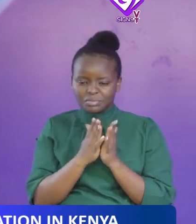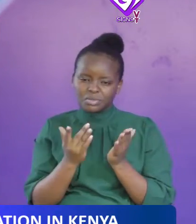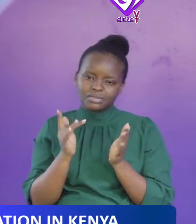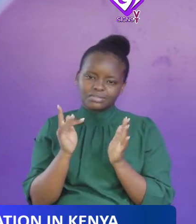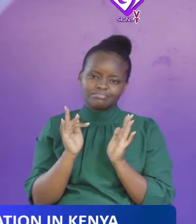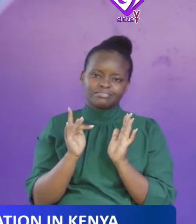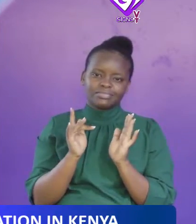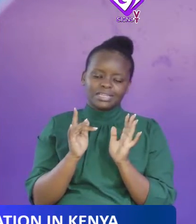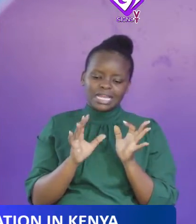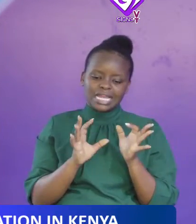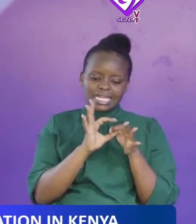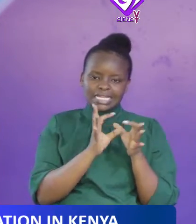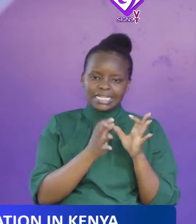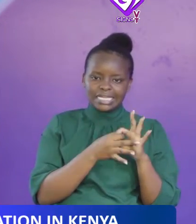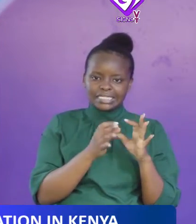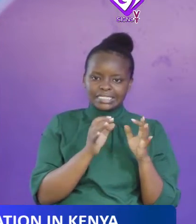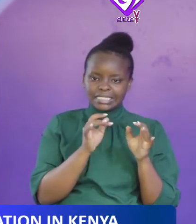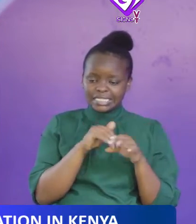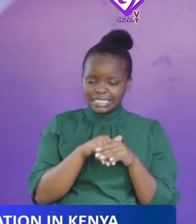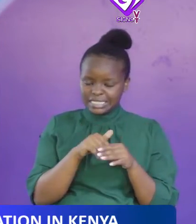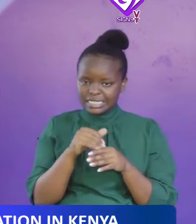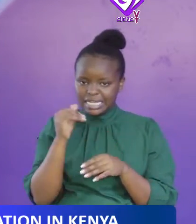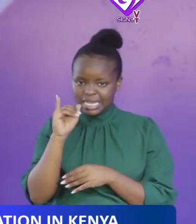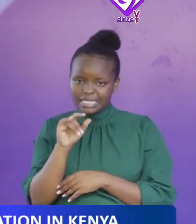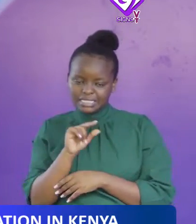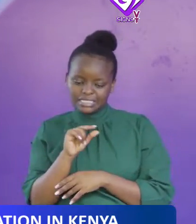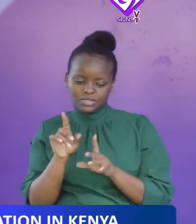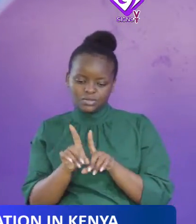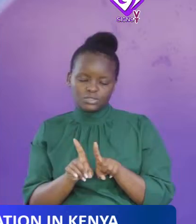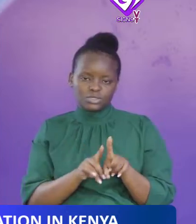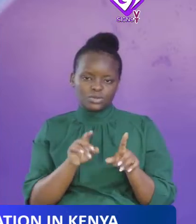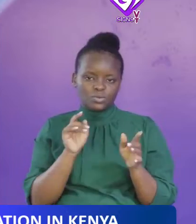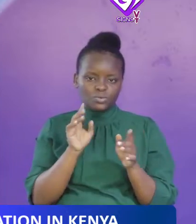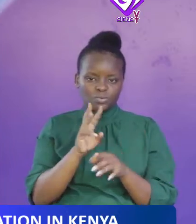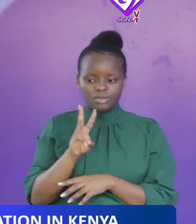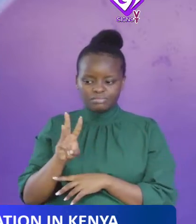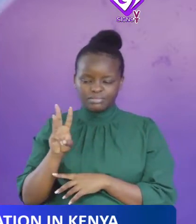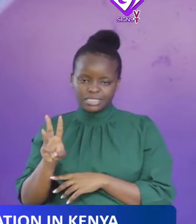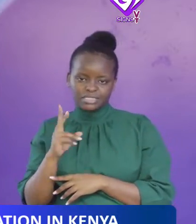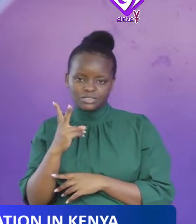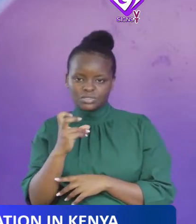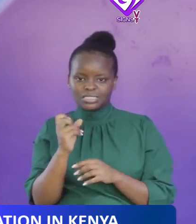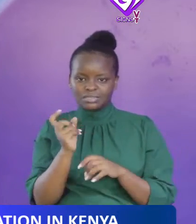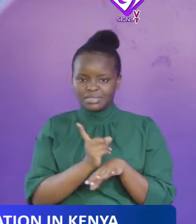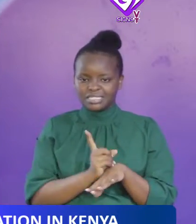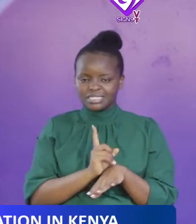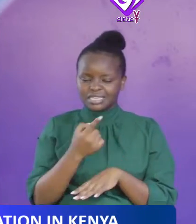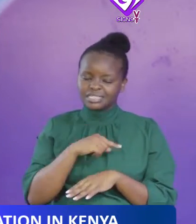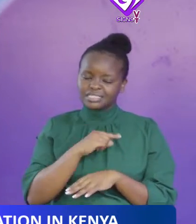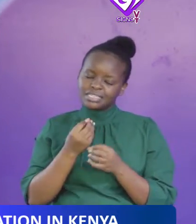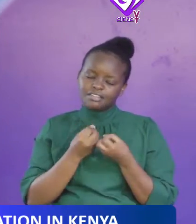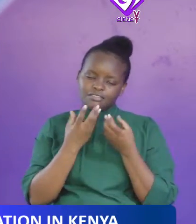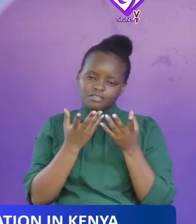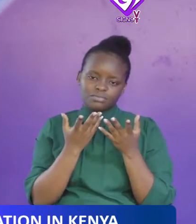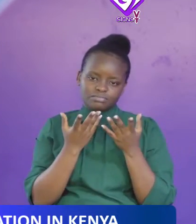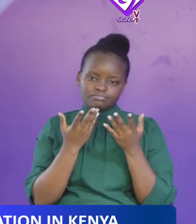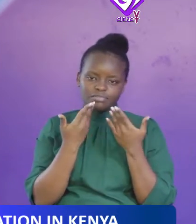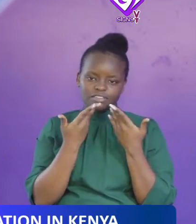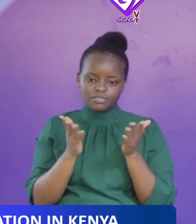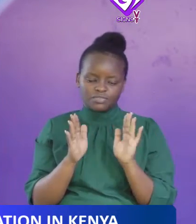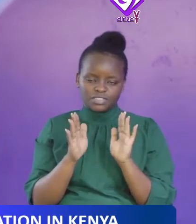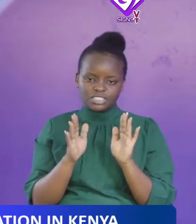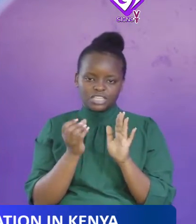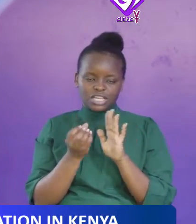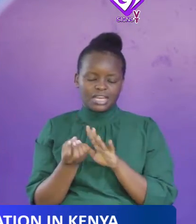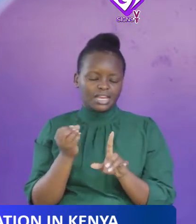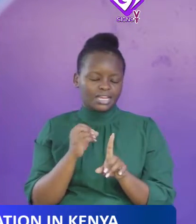Instagram, name it, even our website. 20 minutes, we'll have gotten back to you, responded, advised you